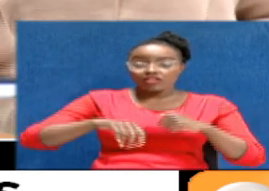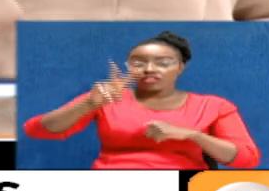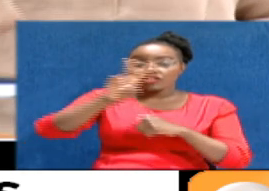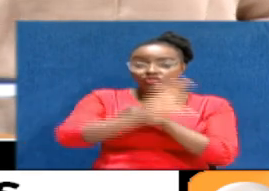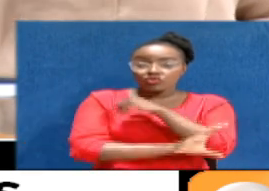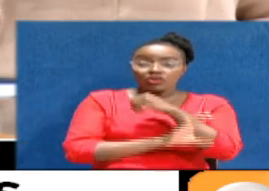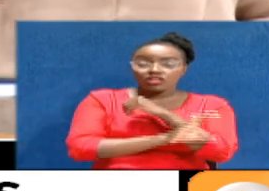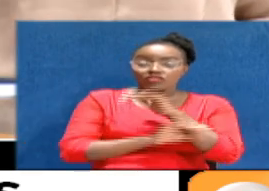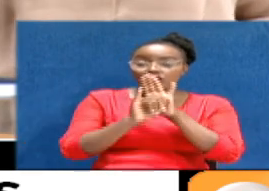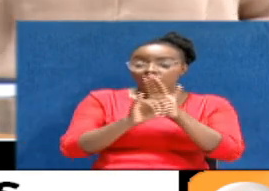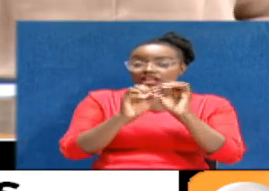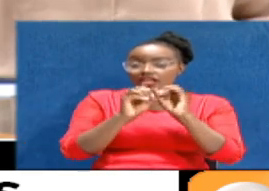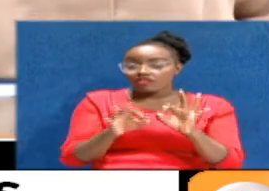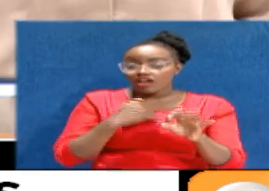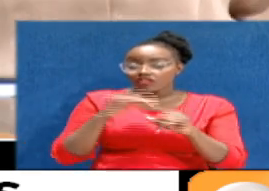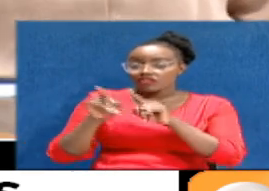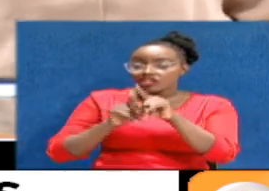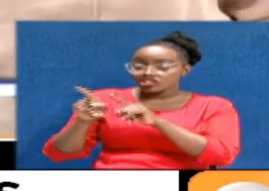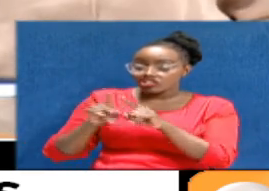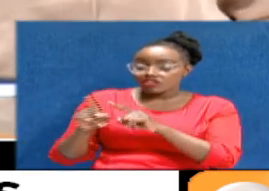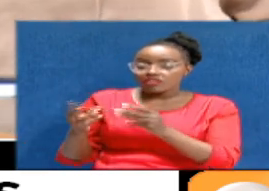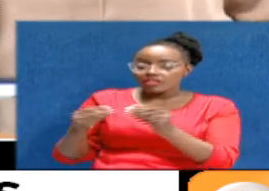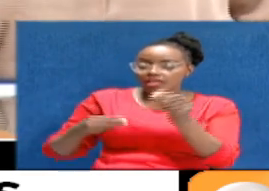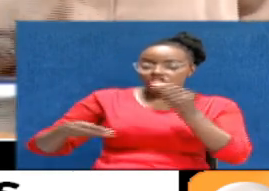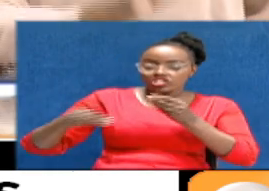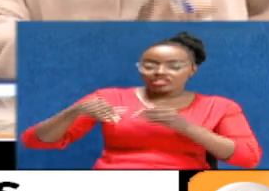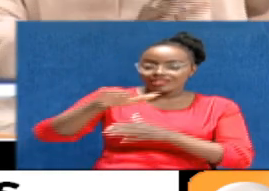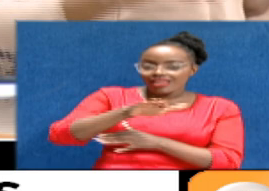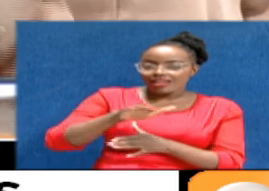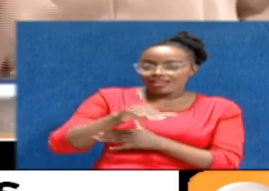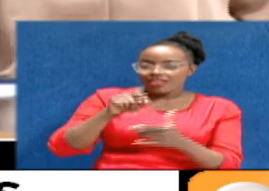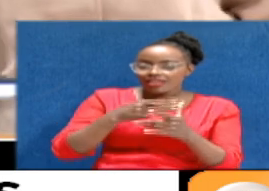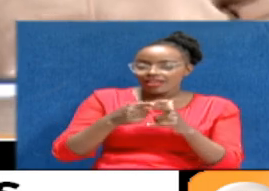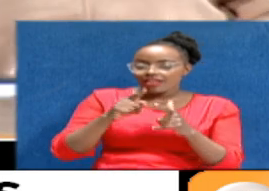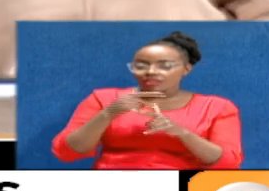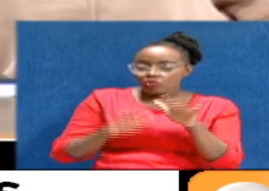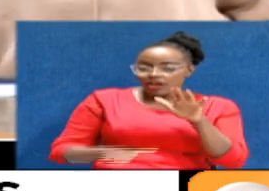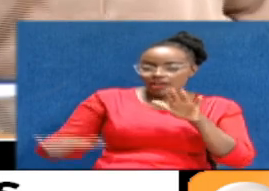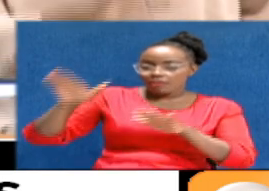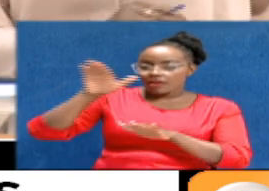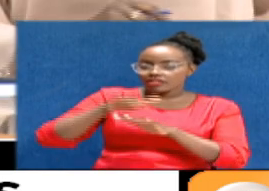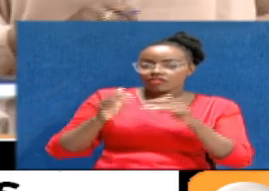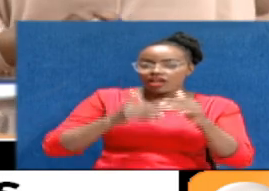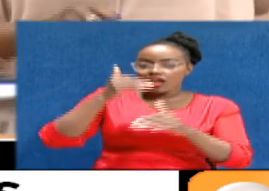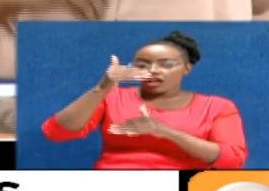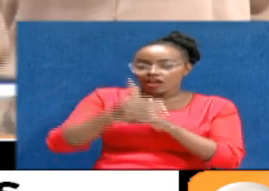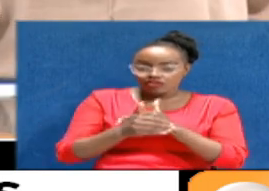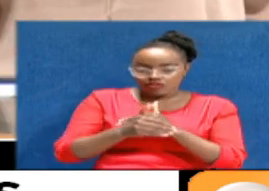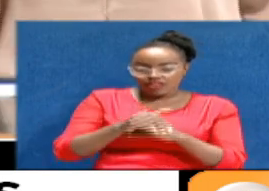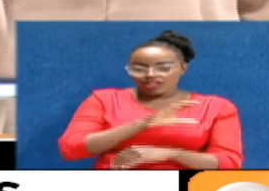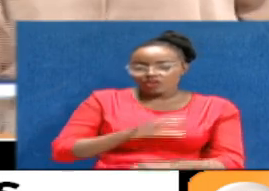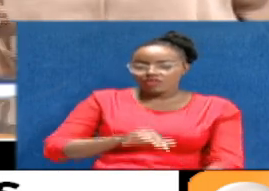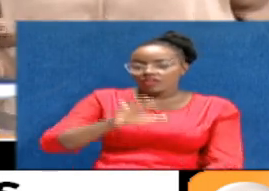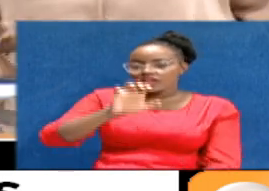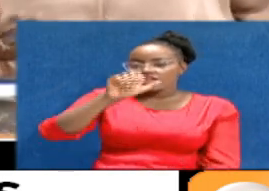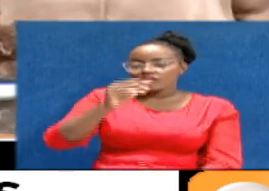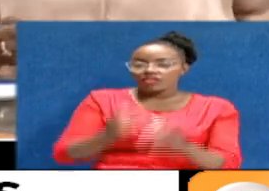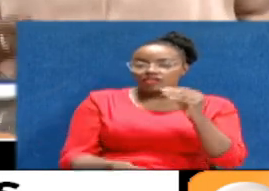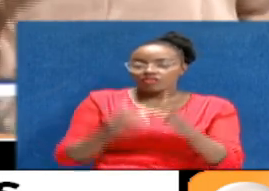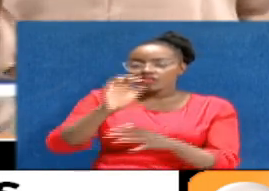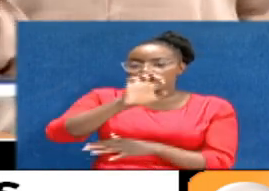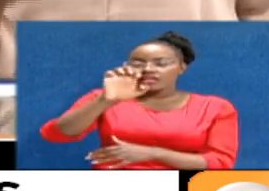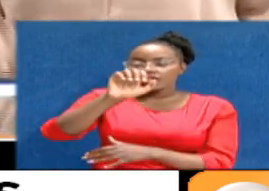two countries which identified what they're calling the tourist exchange points. Yeah. But those were actually replaced after the formation of the EAC and the reestablishment of the